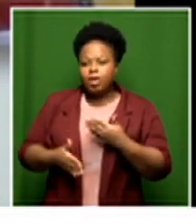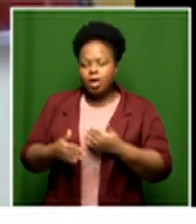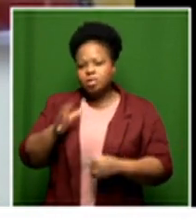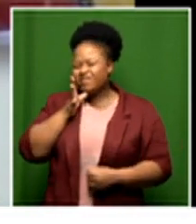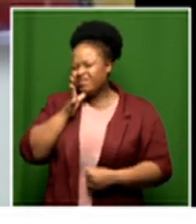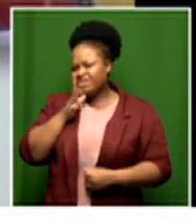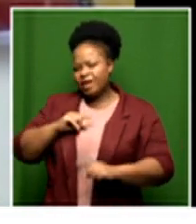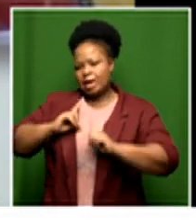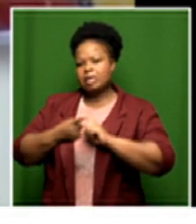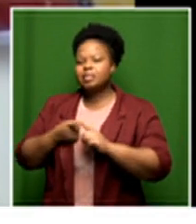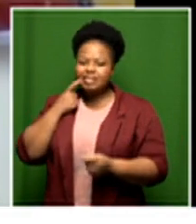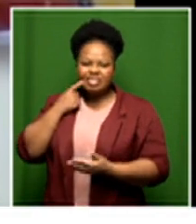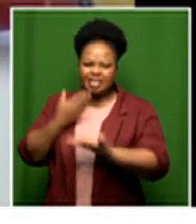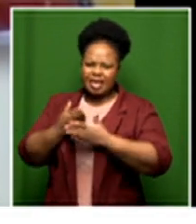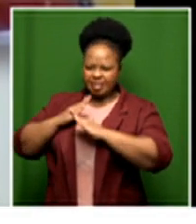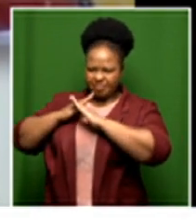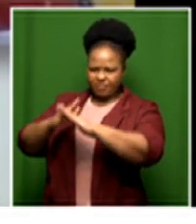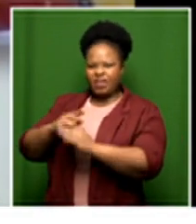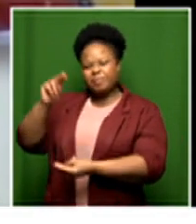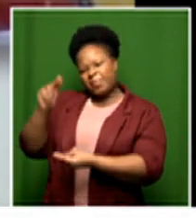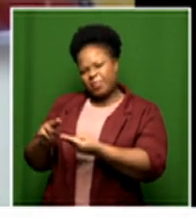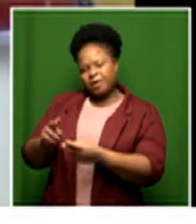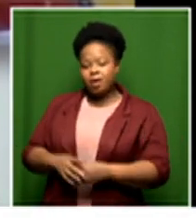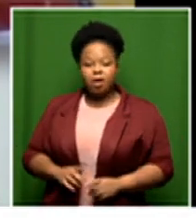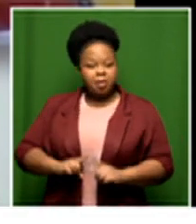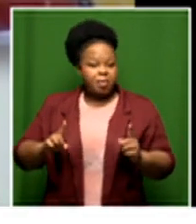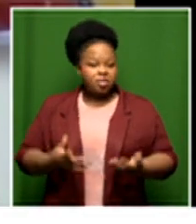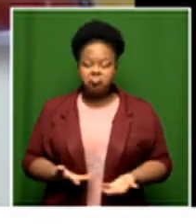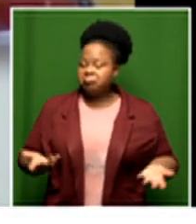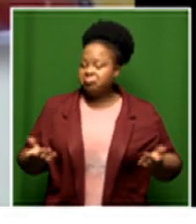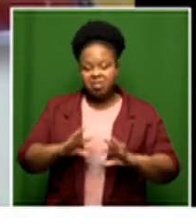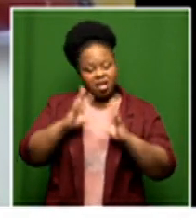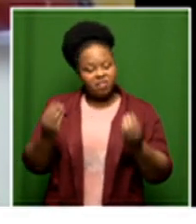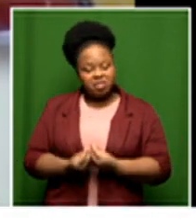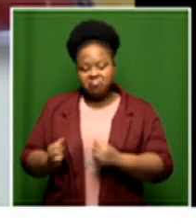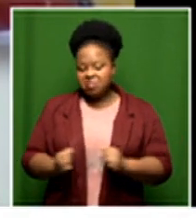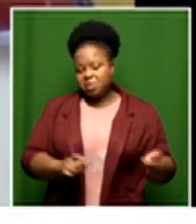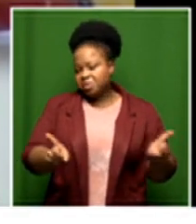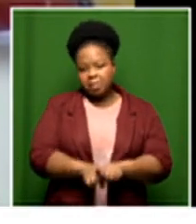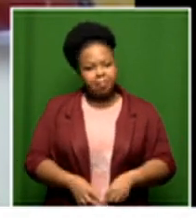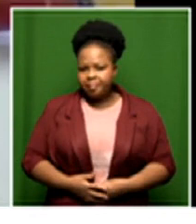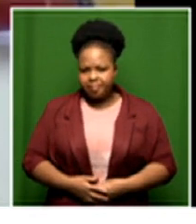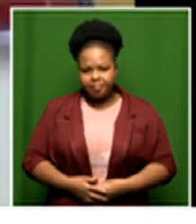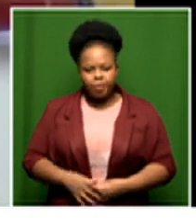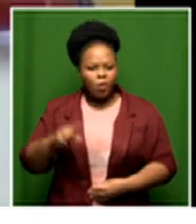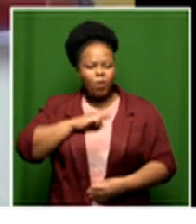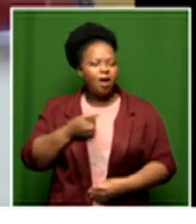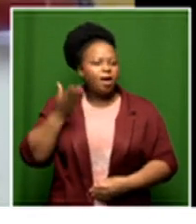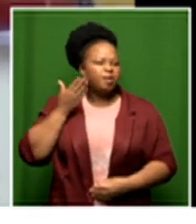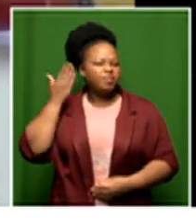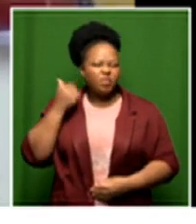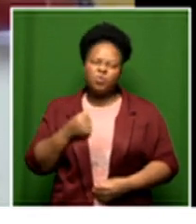So that is more prudent, but anything else, it's not going to make a difference, because remember, we're always saying